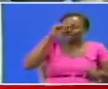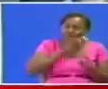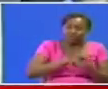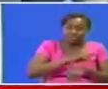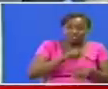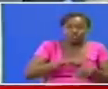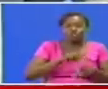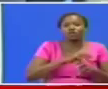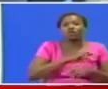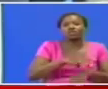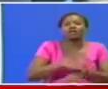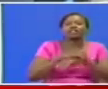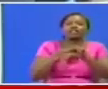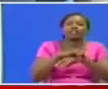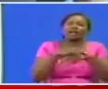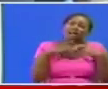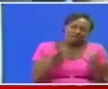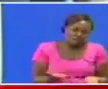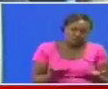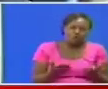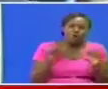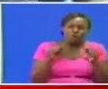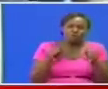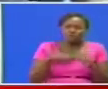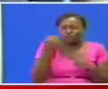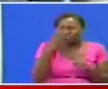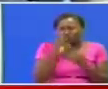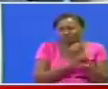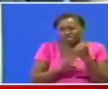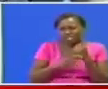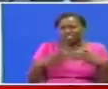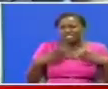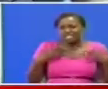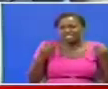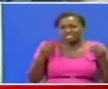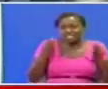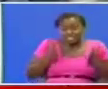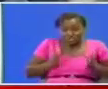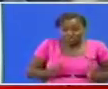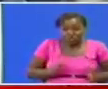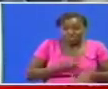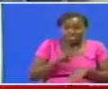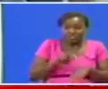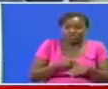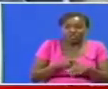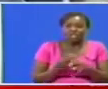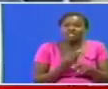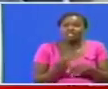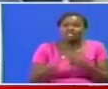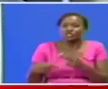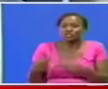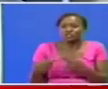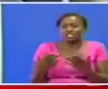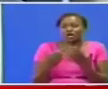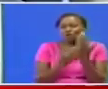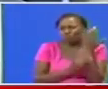earth. How is it possible that this beautiful country, so rich in human and natural resources, is fast becoming a